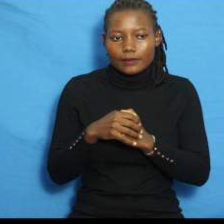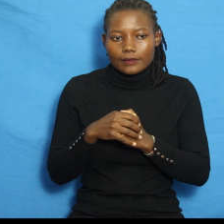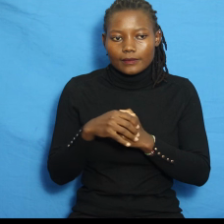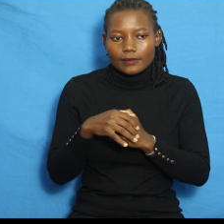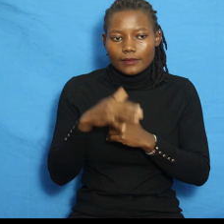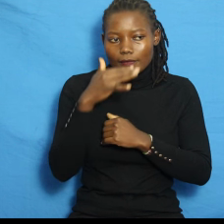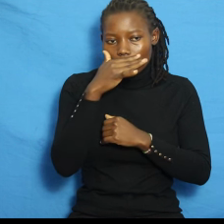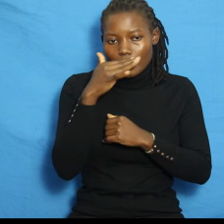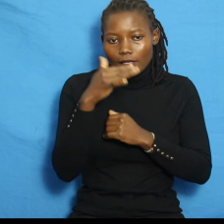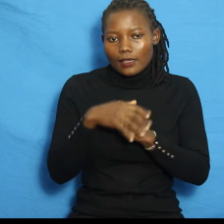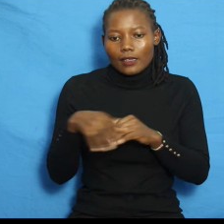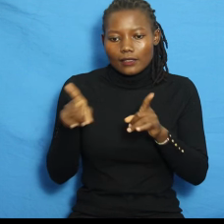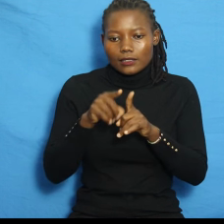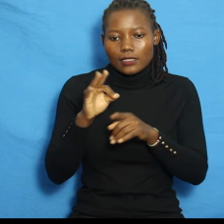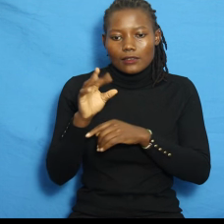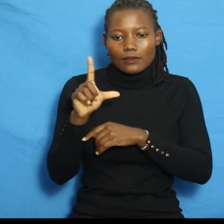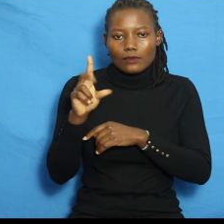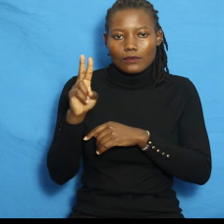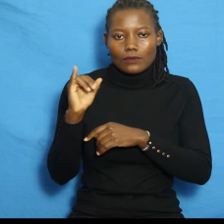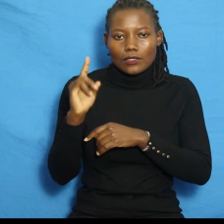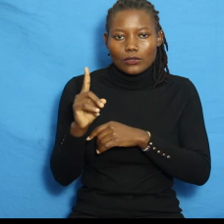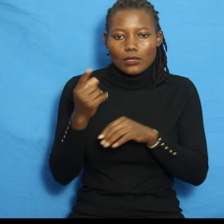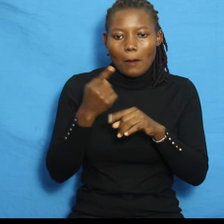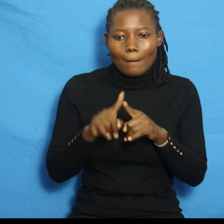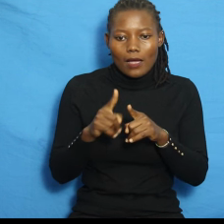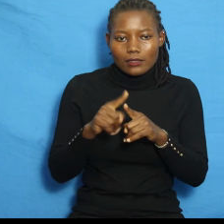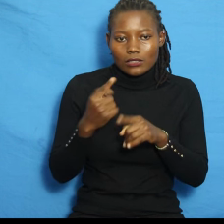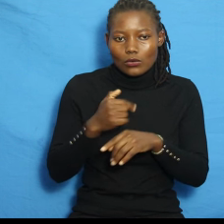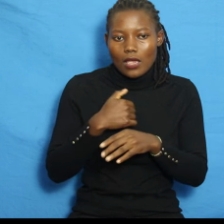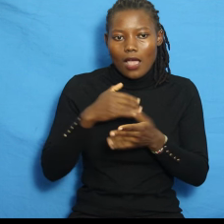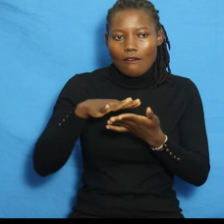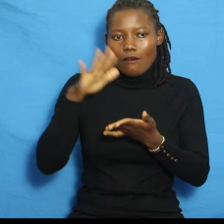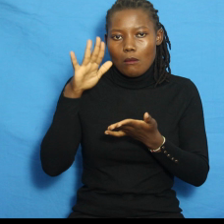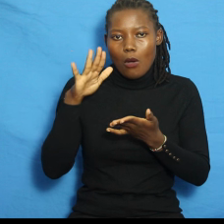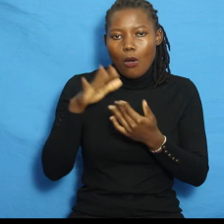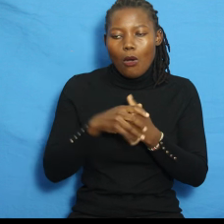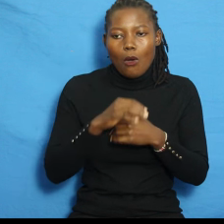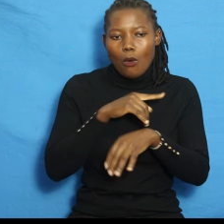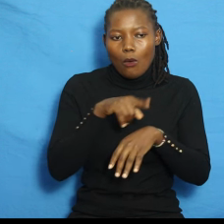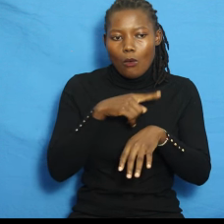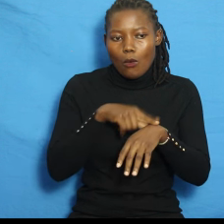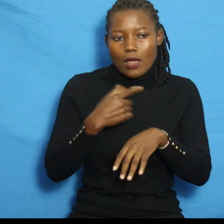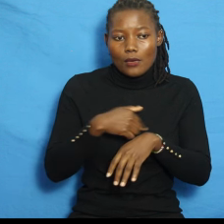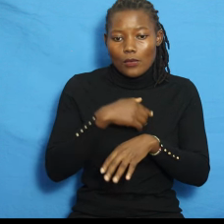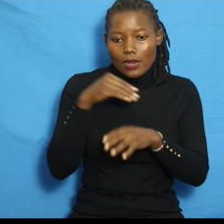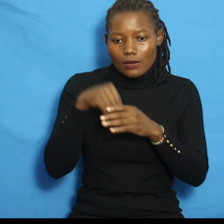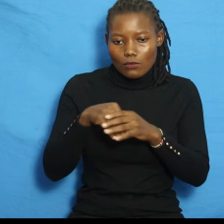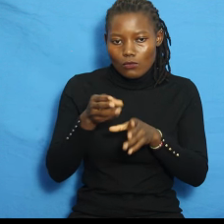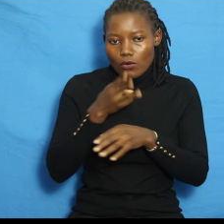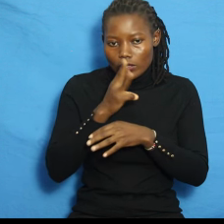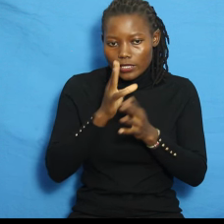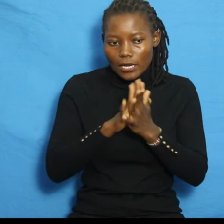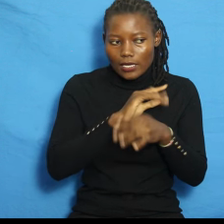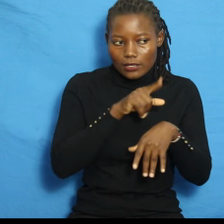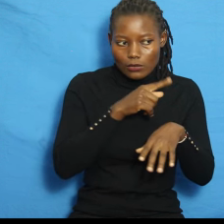the air is also a fluid, but they are more prominent when we are in water and when somebody